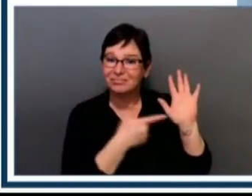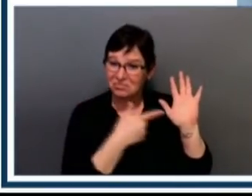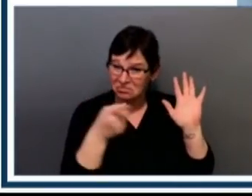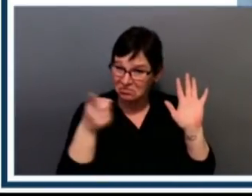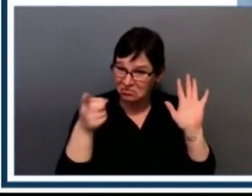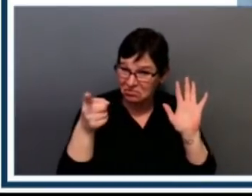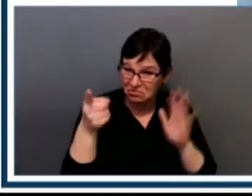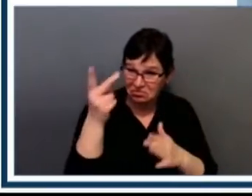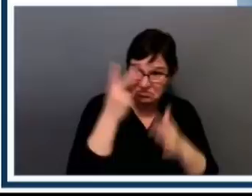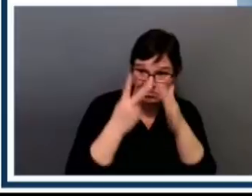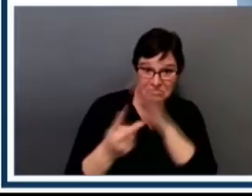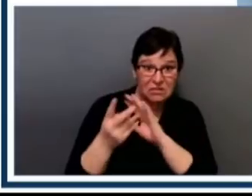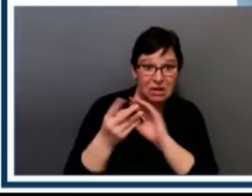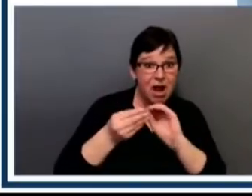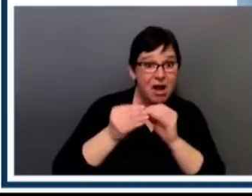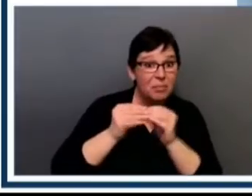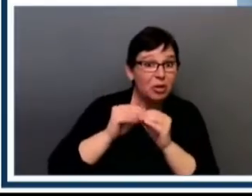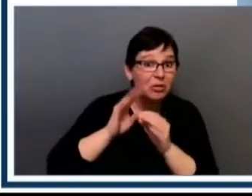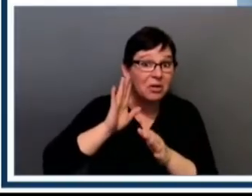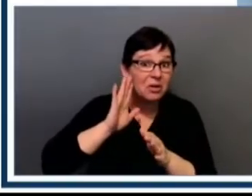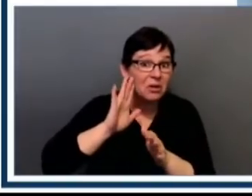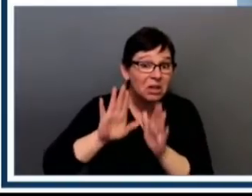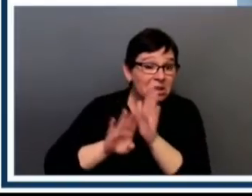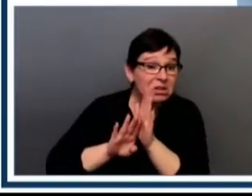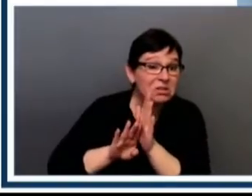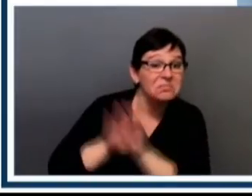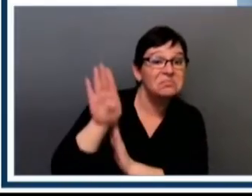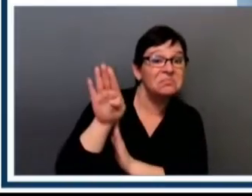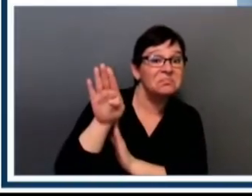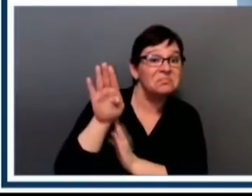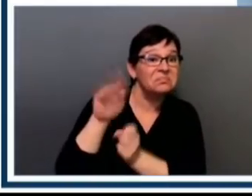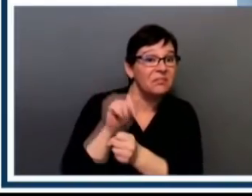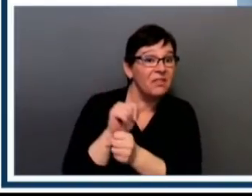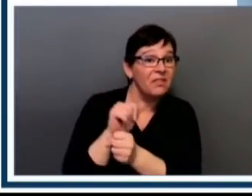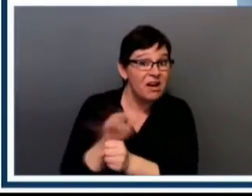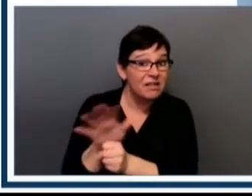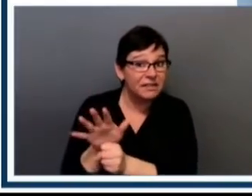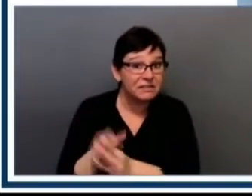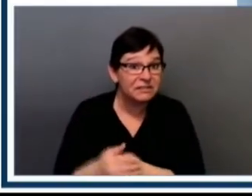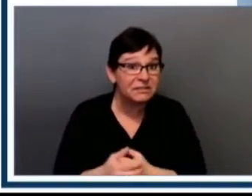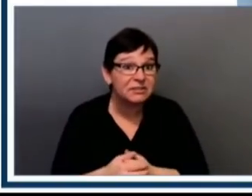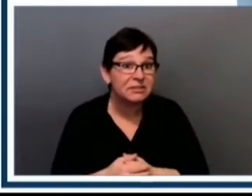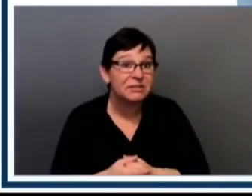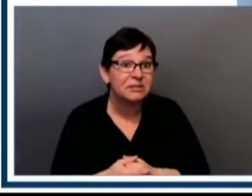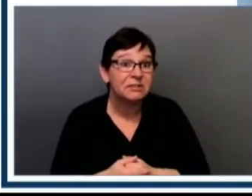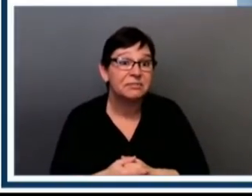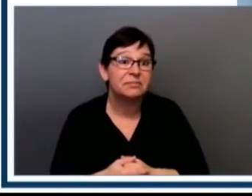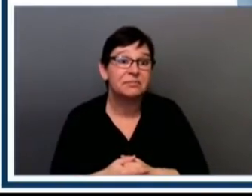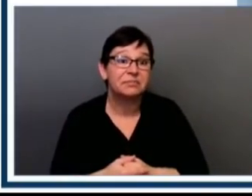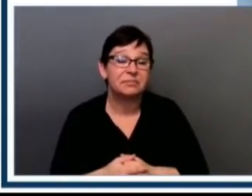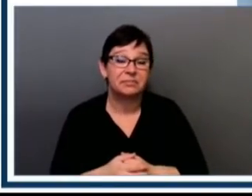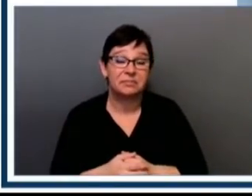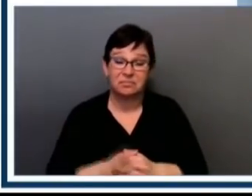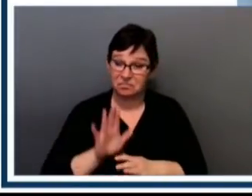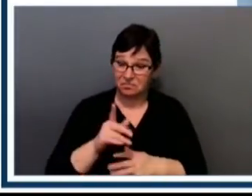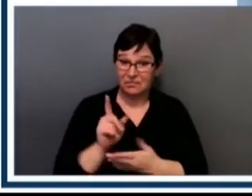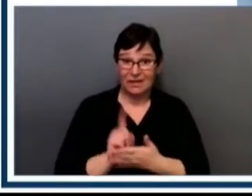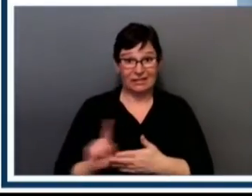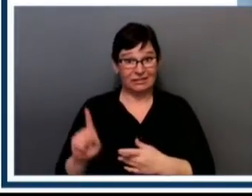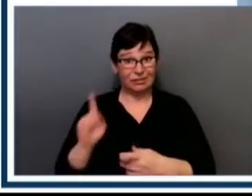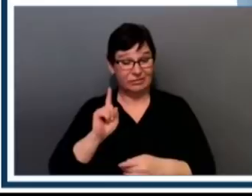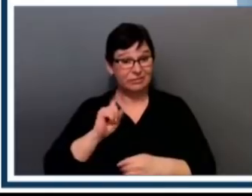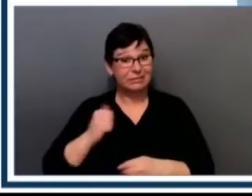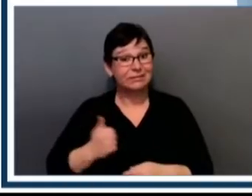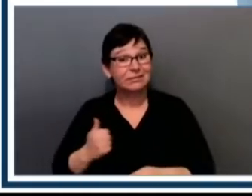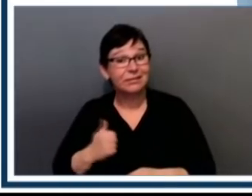was released last week shows that if, as we lift measures, there's going to be some increased transmission.